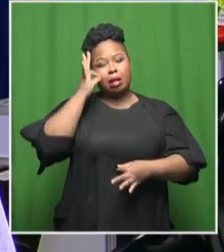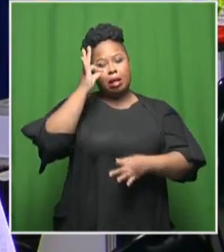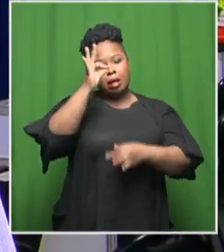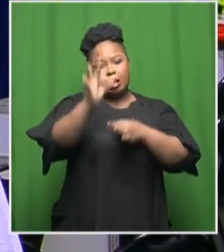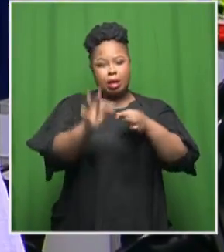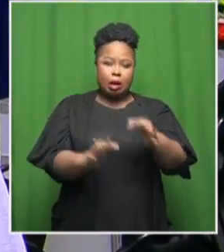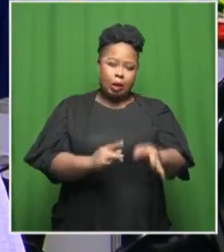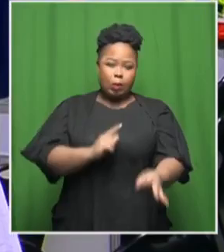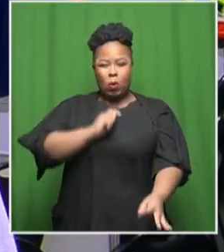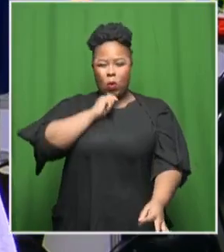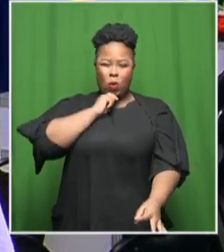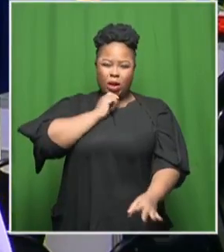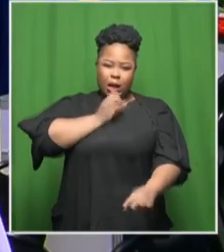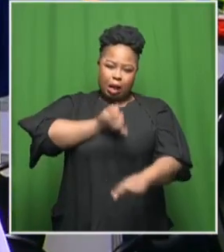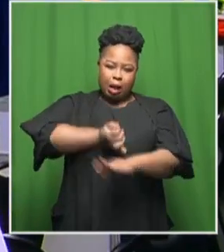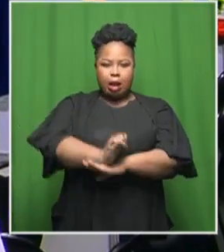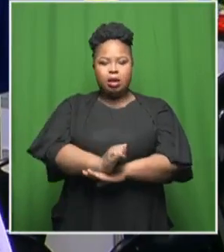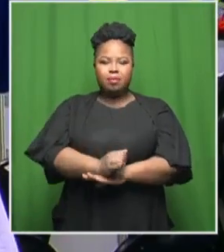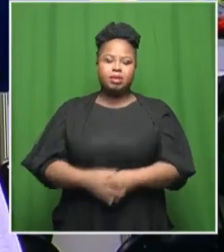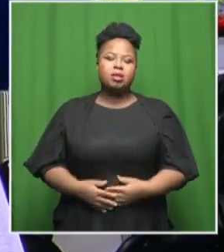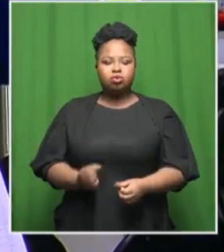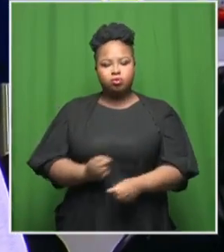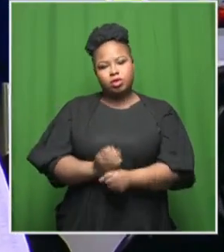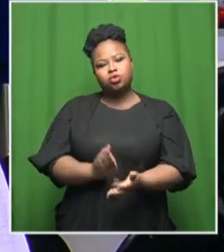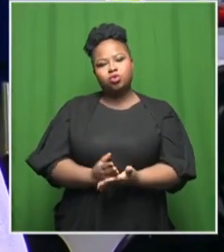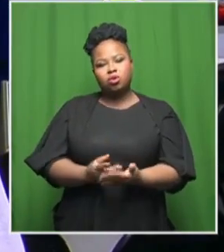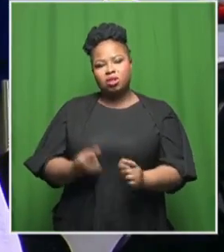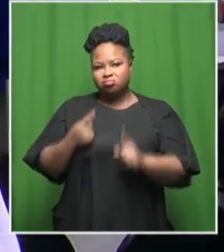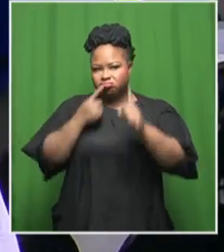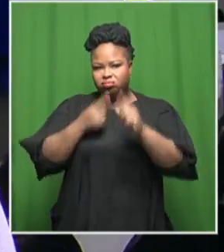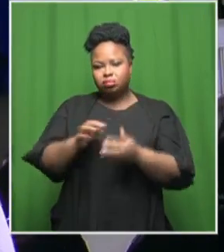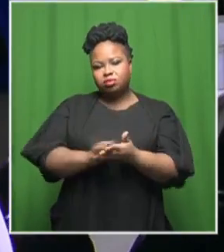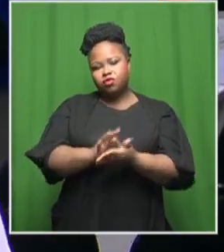to make sure that they exercise their democratic choice.